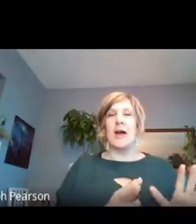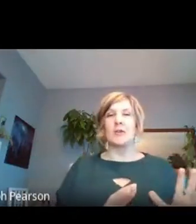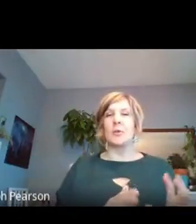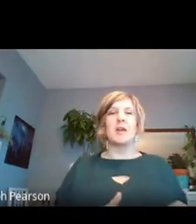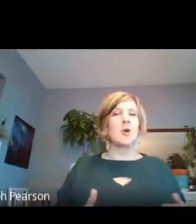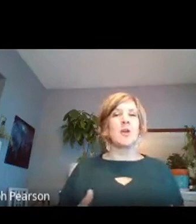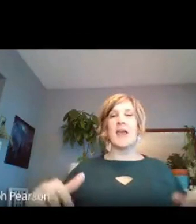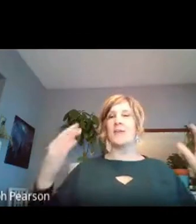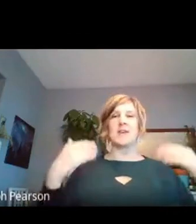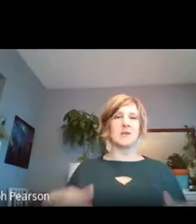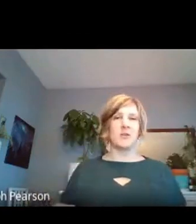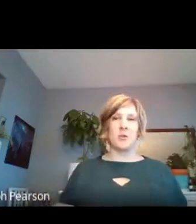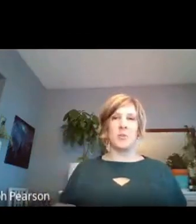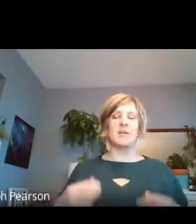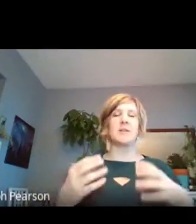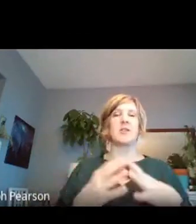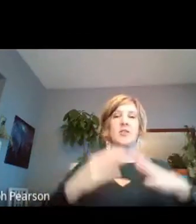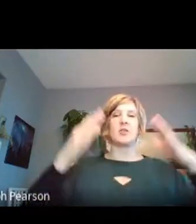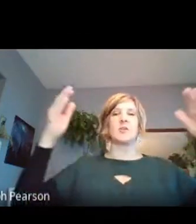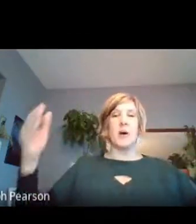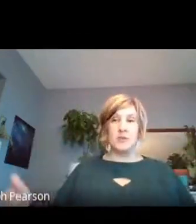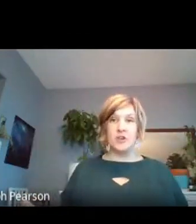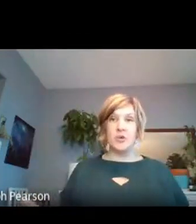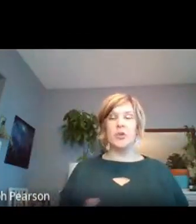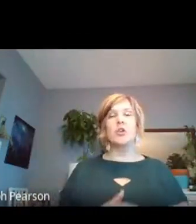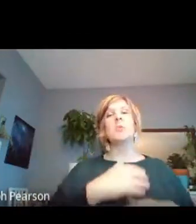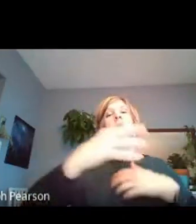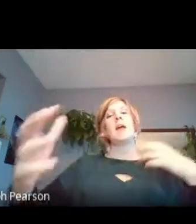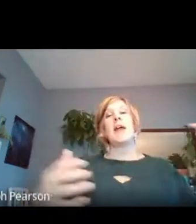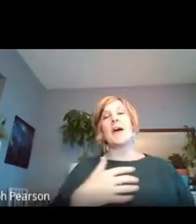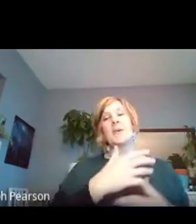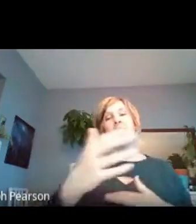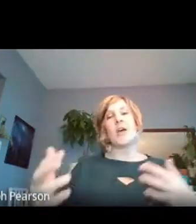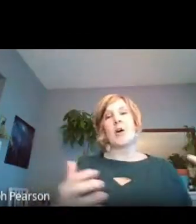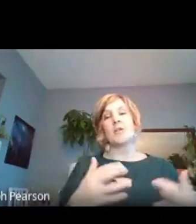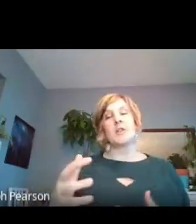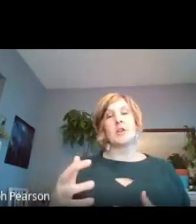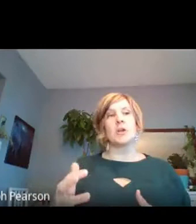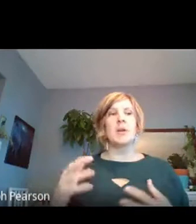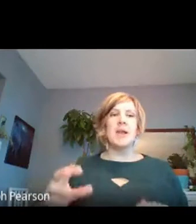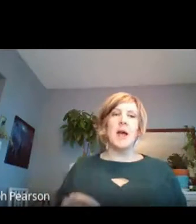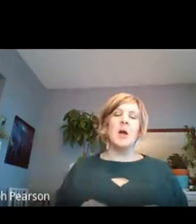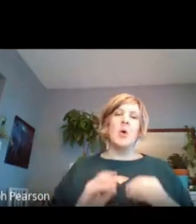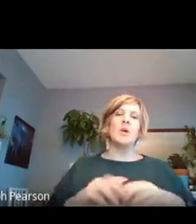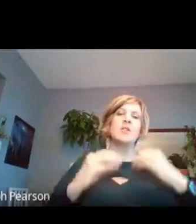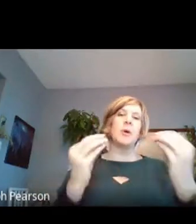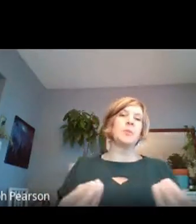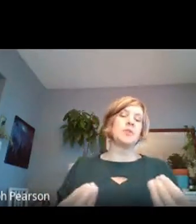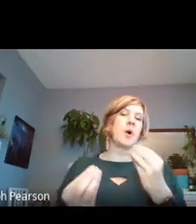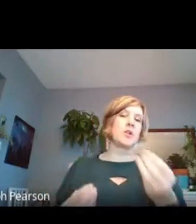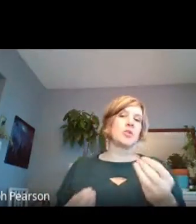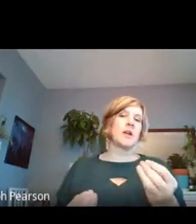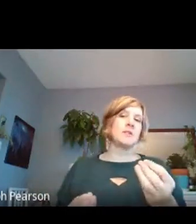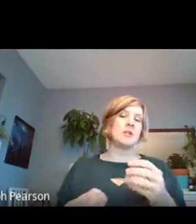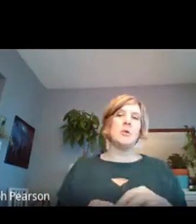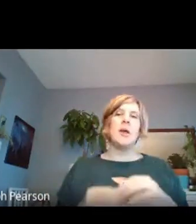do it in a classroom it's okay if it takes two more minutes to get the student bumped to the new room and have them have that conversation but again what is the purpose